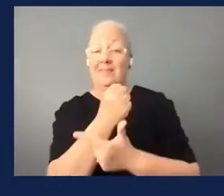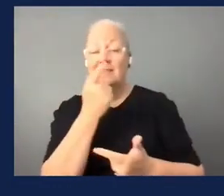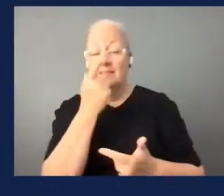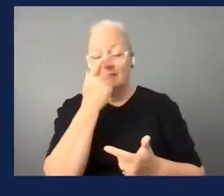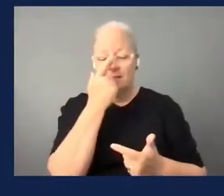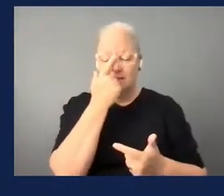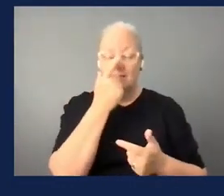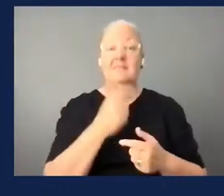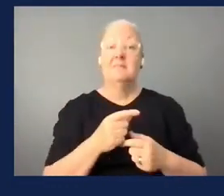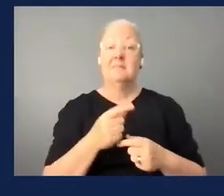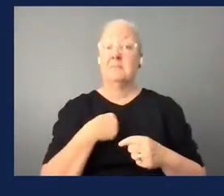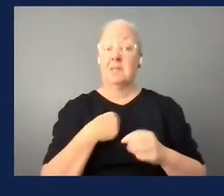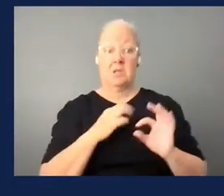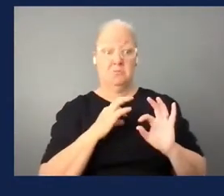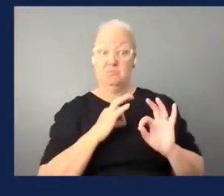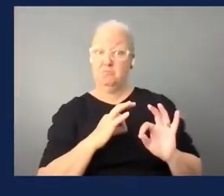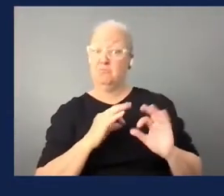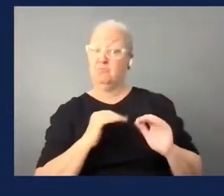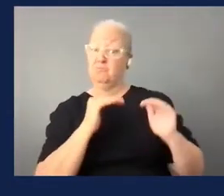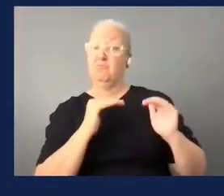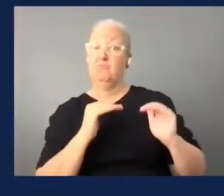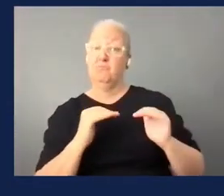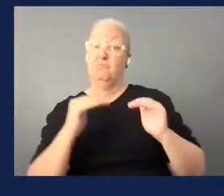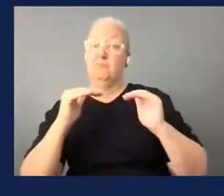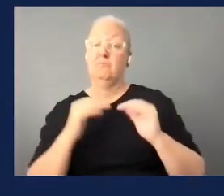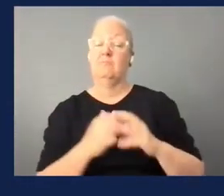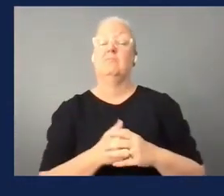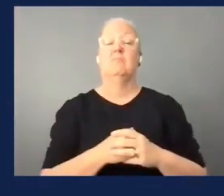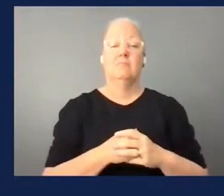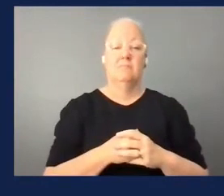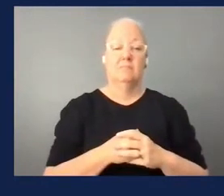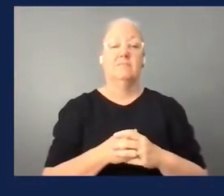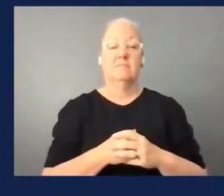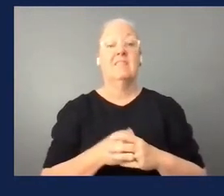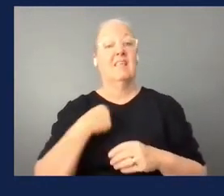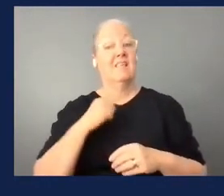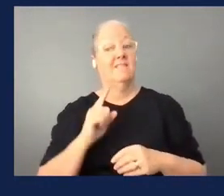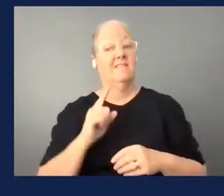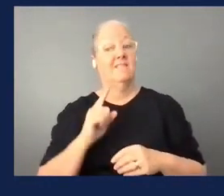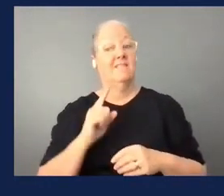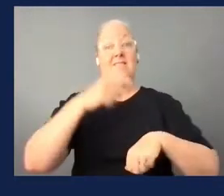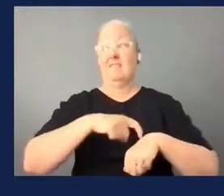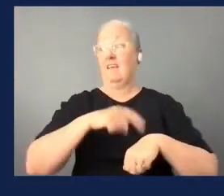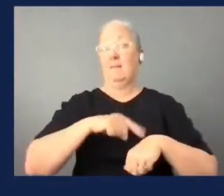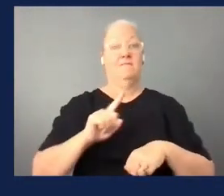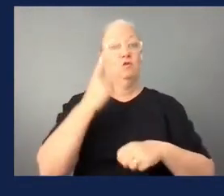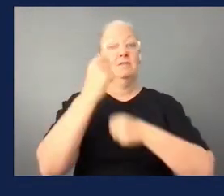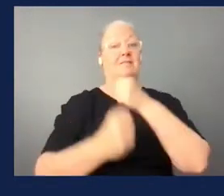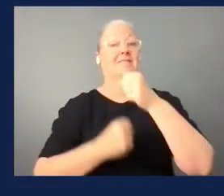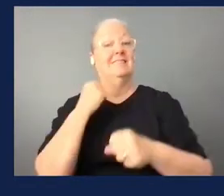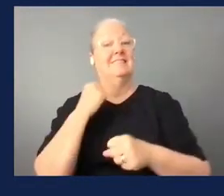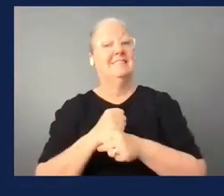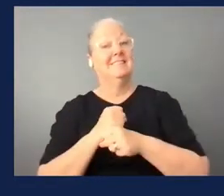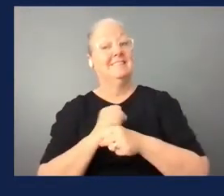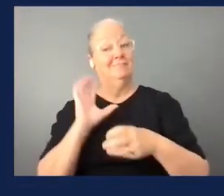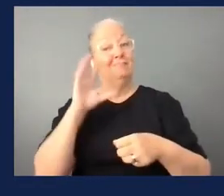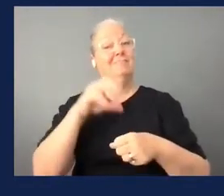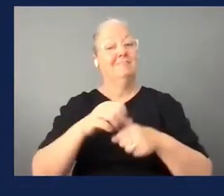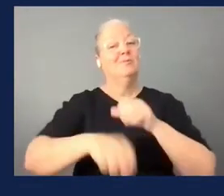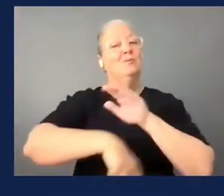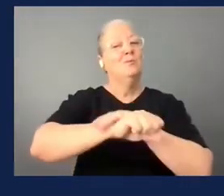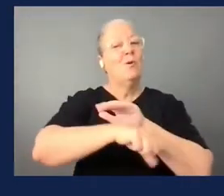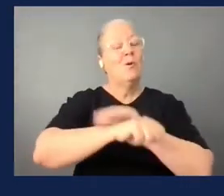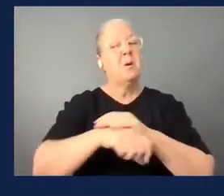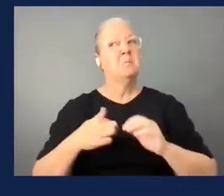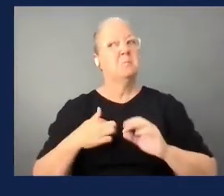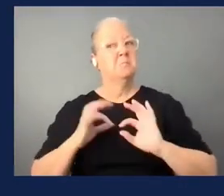job, despite it being our debut season. So that's really impressive, and I didn't expect it